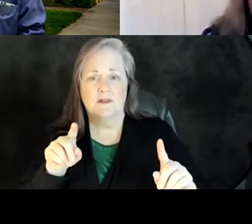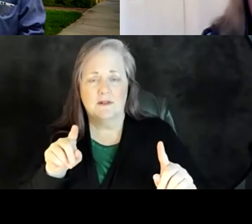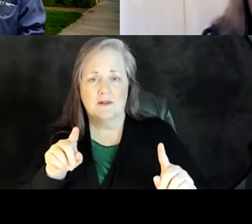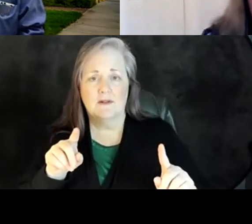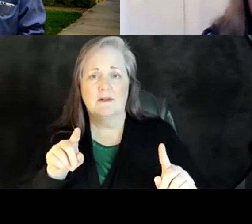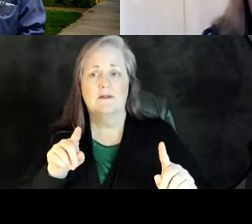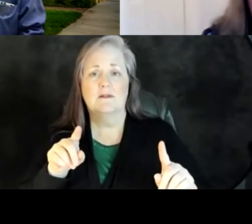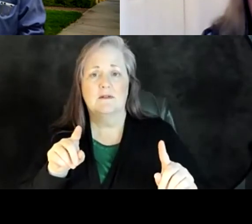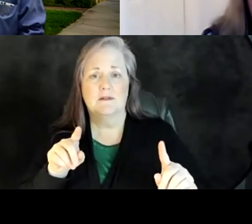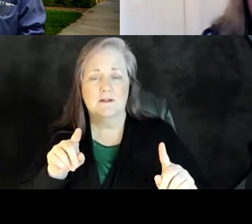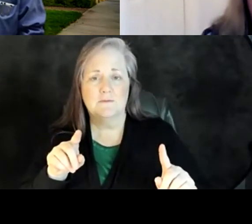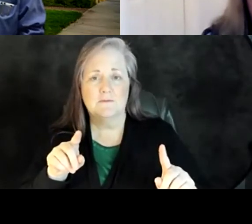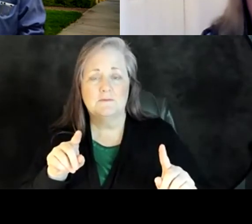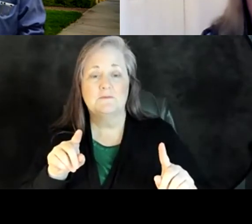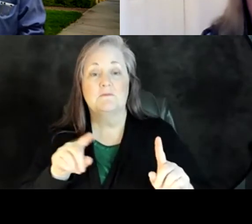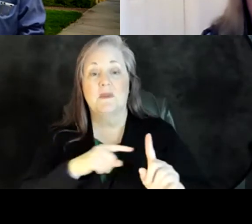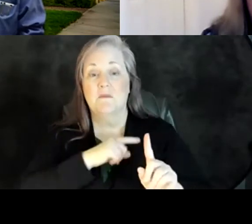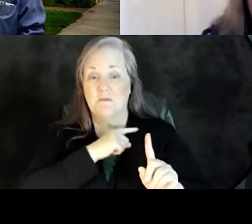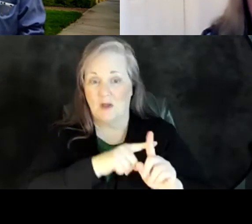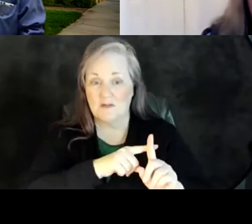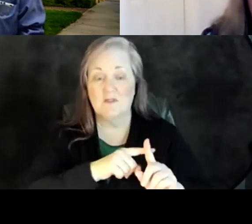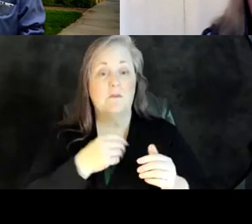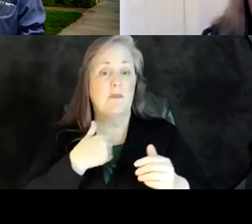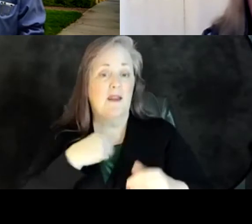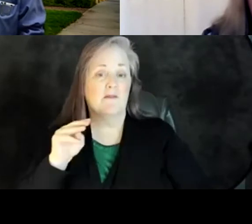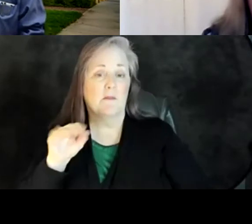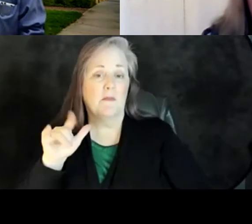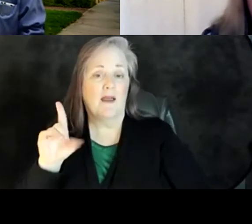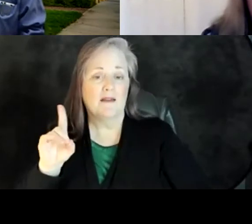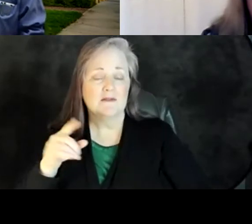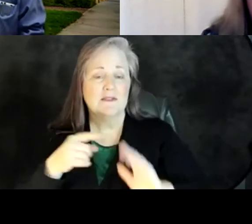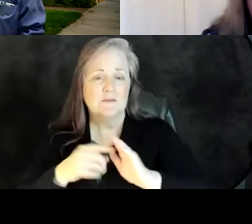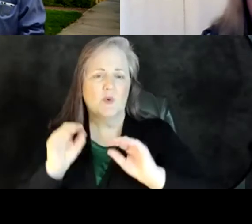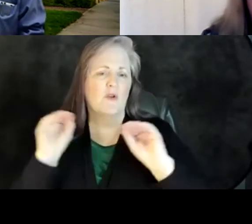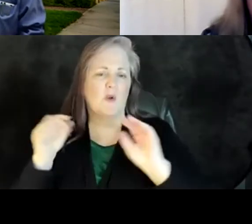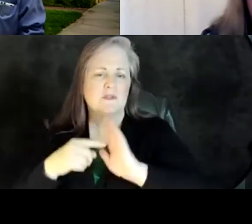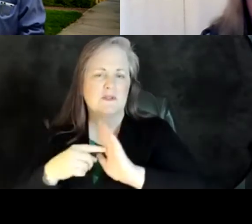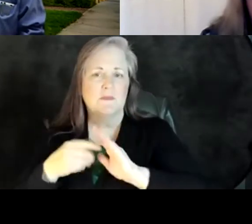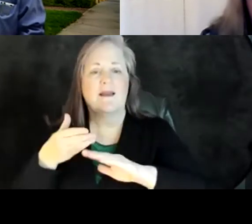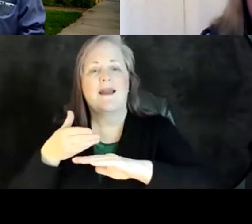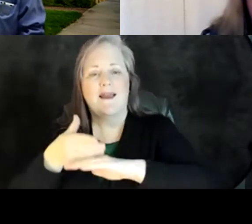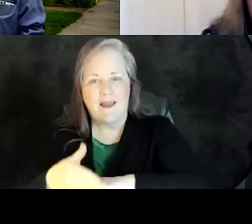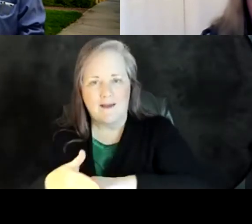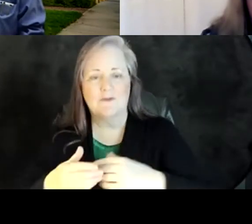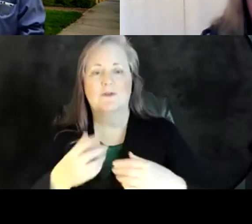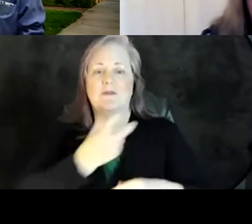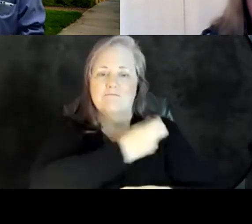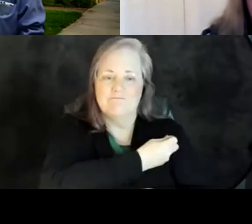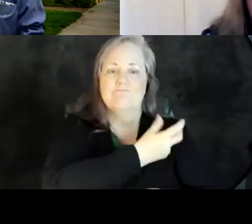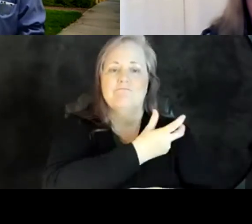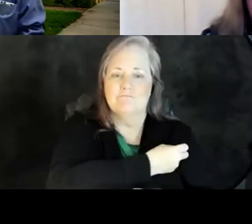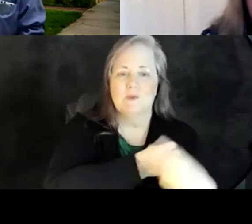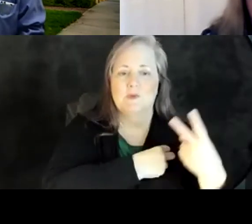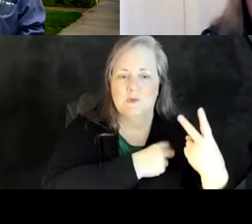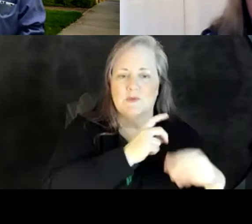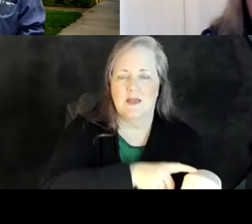positive with either mild symptoms or no symptoms after they've had 2 doses of vaccine.